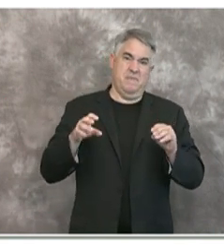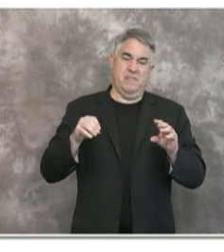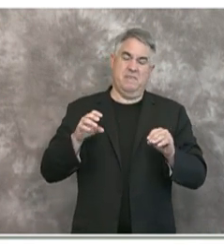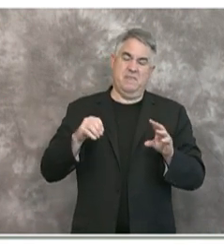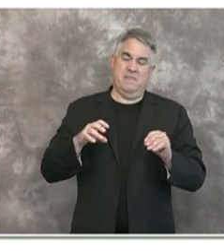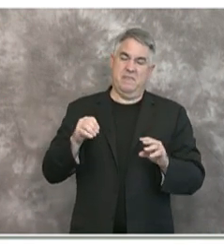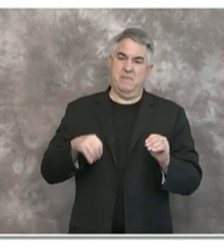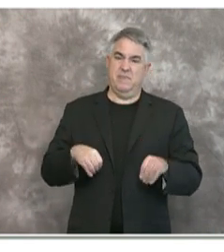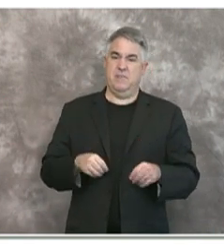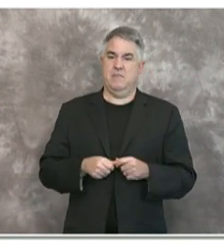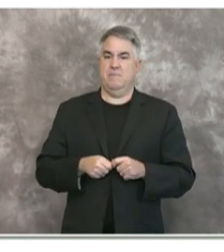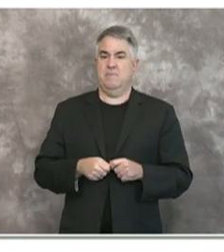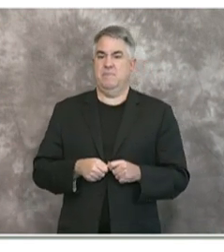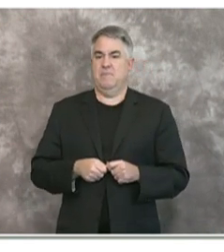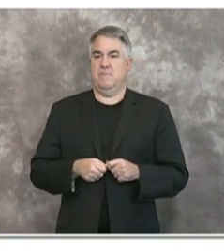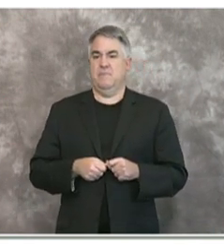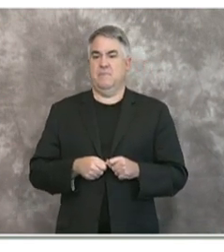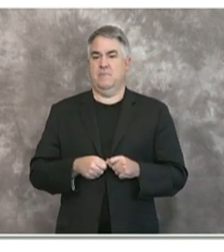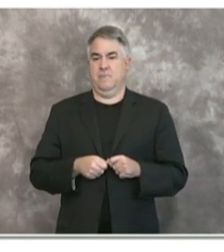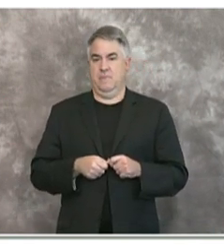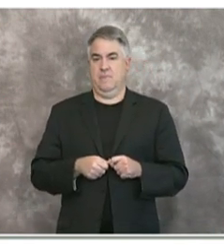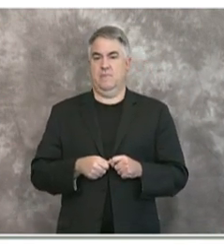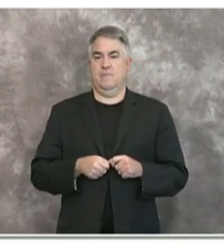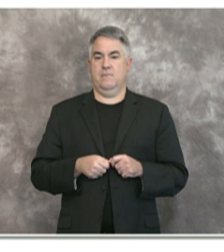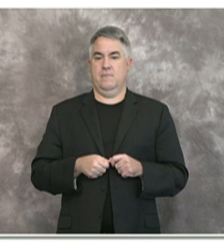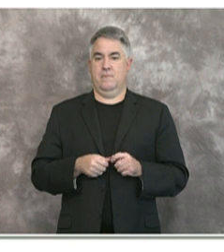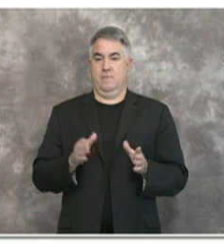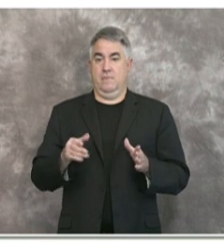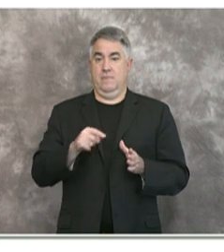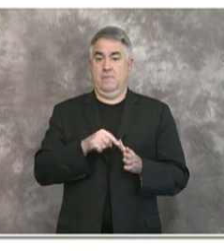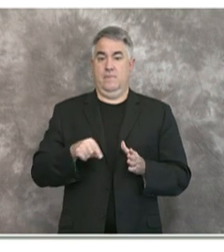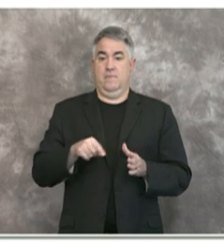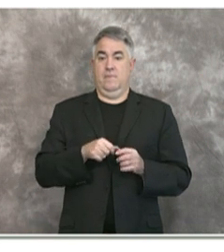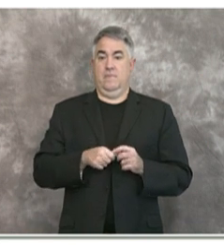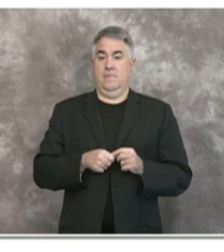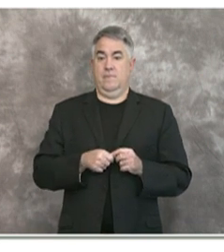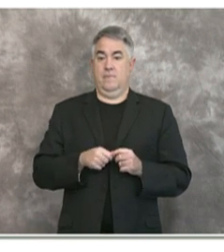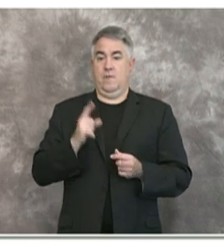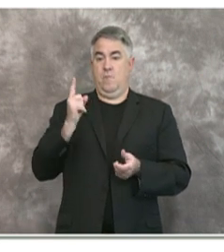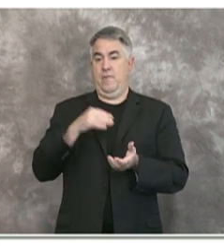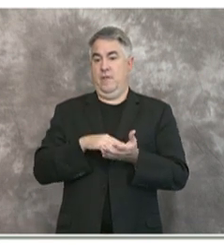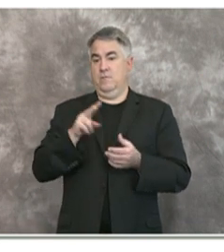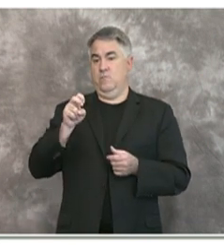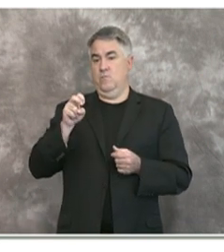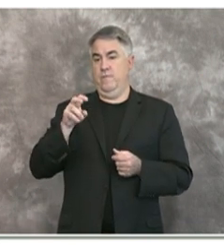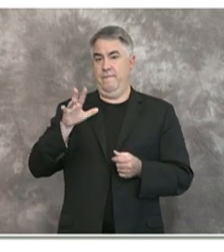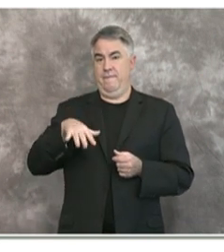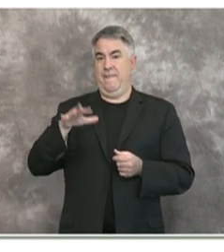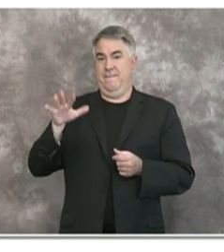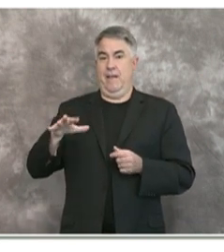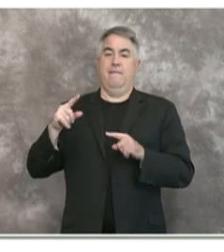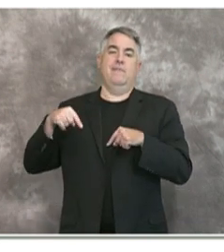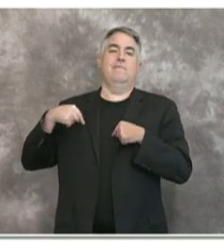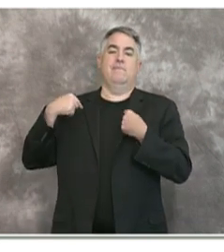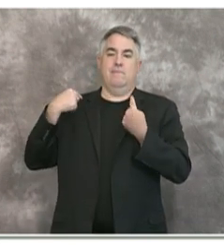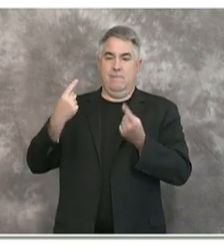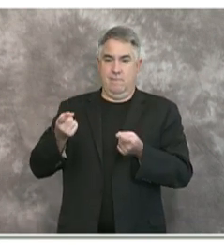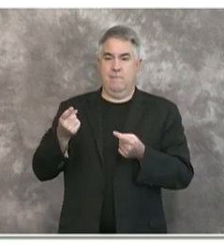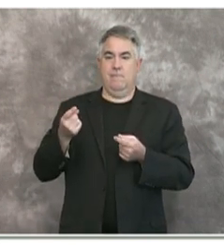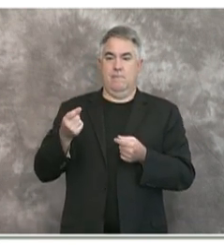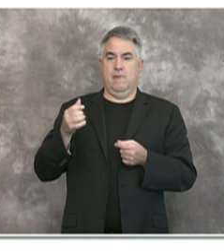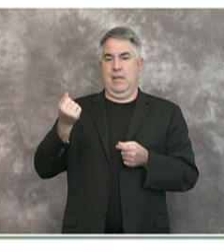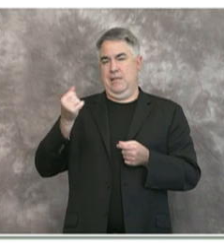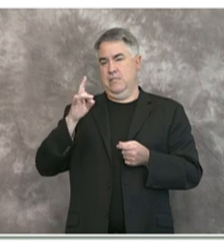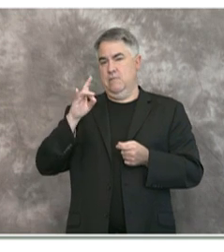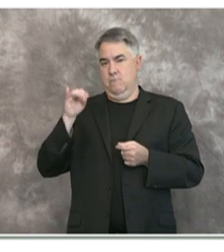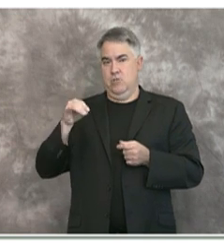the gender for the total number of cases. We have 1,255, or 18% of cases,